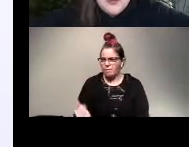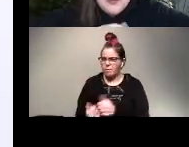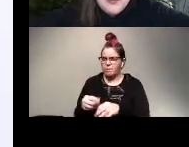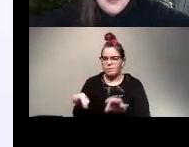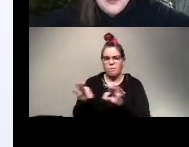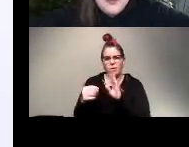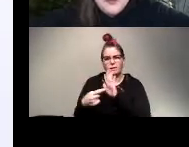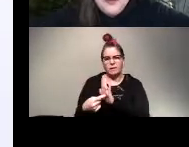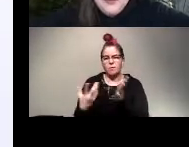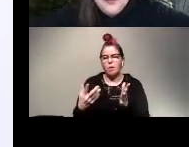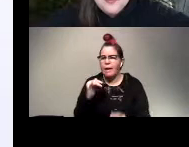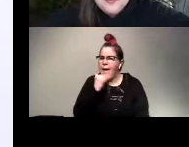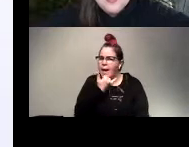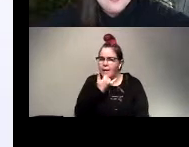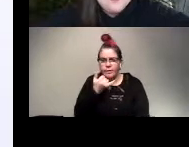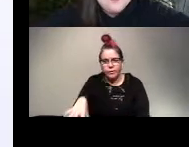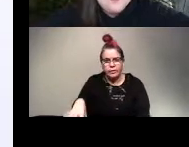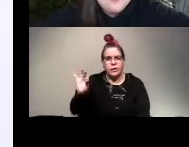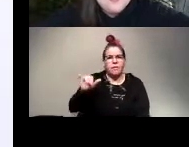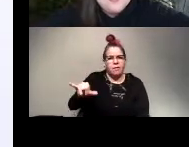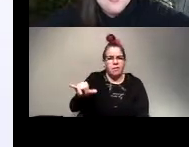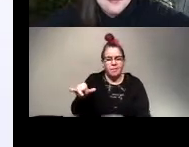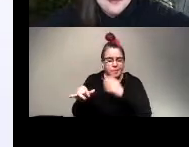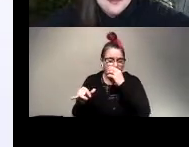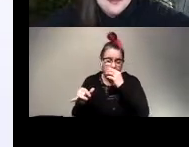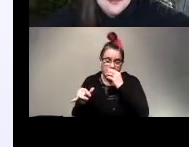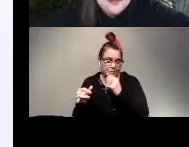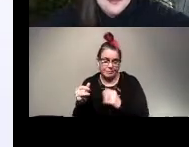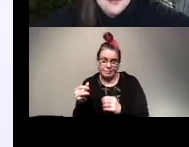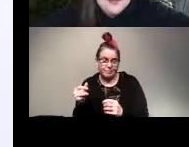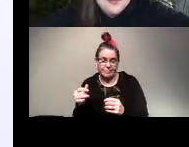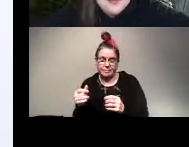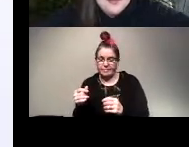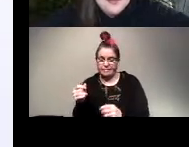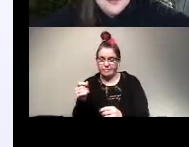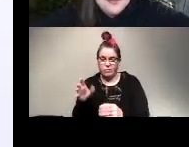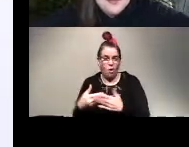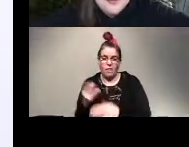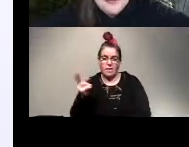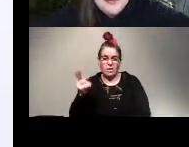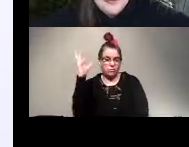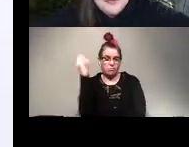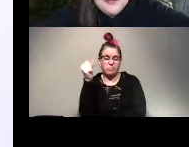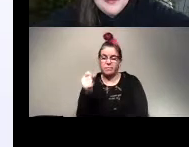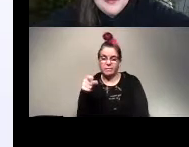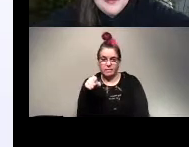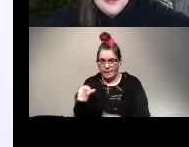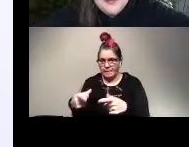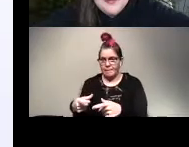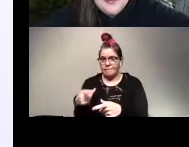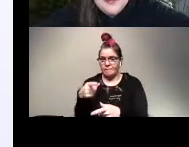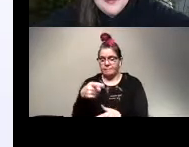sort of accidental discovery, I think, in certainly all of scientific history, which was this plate.